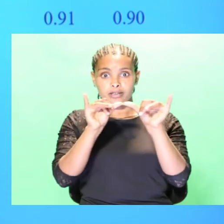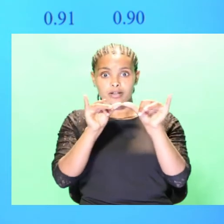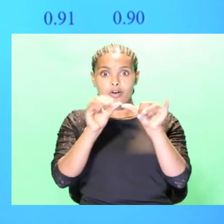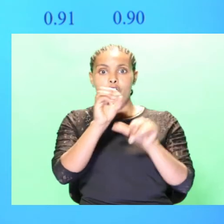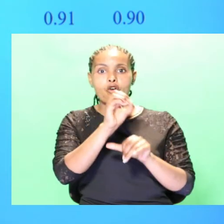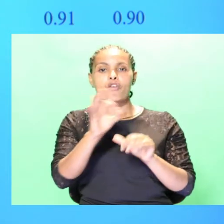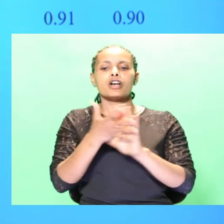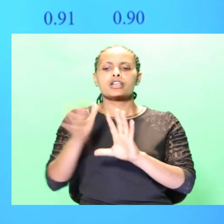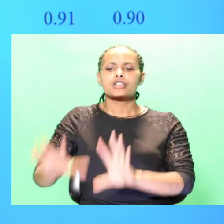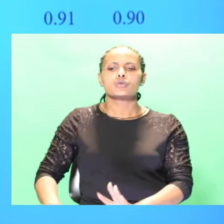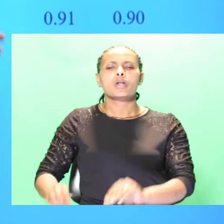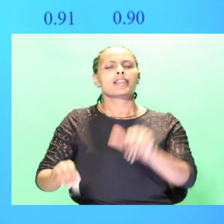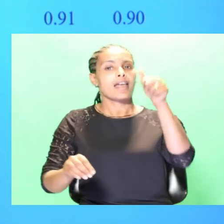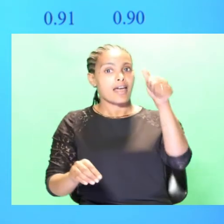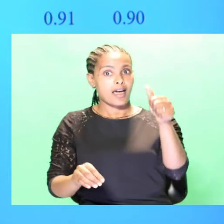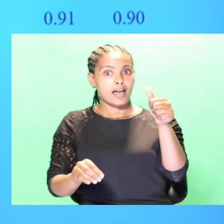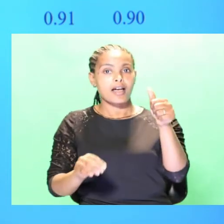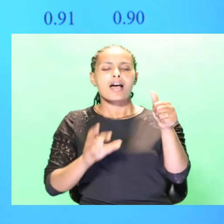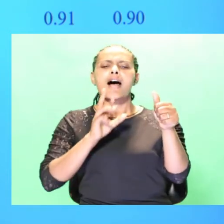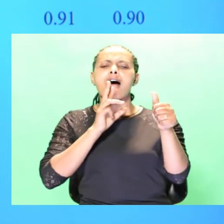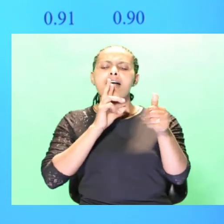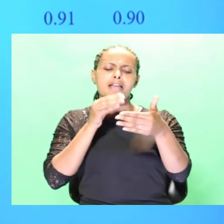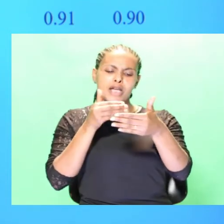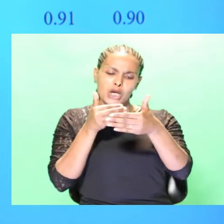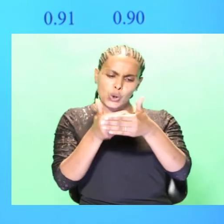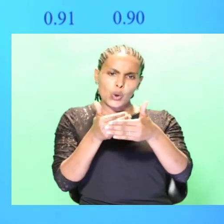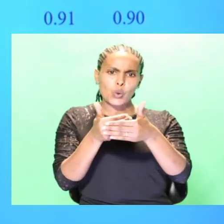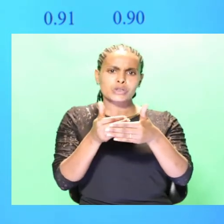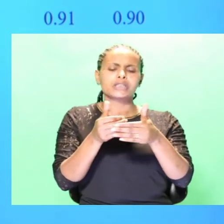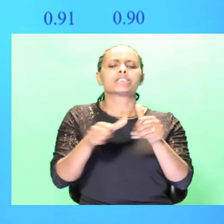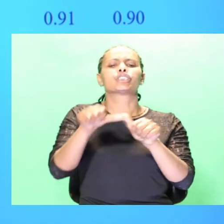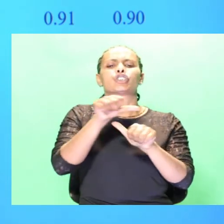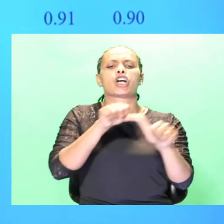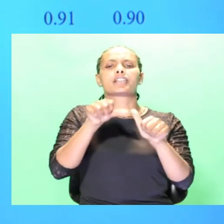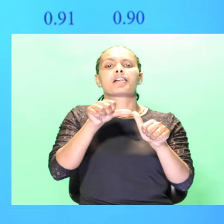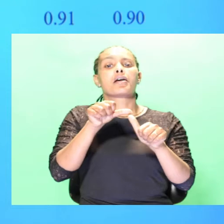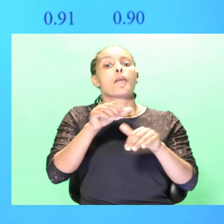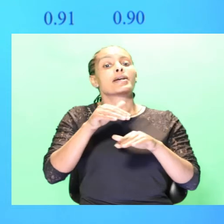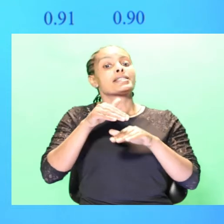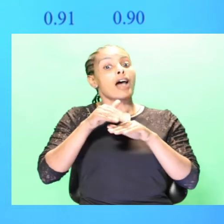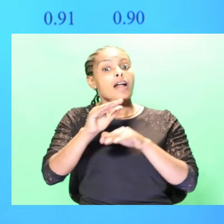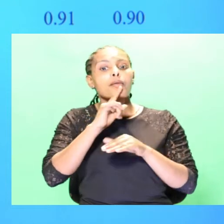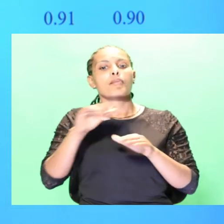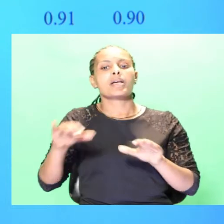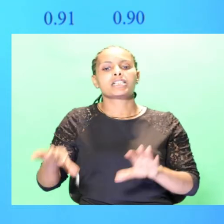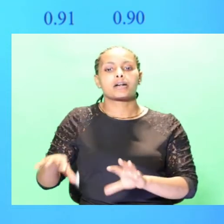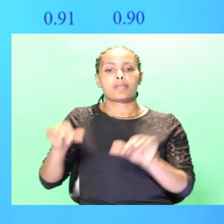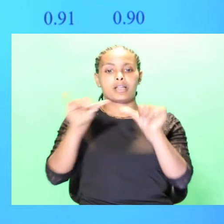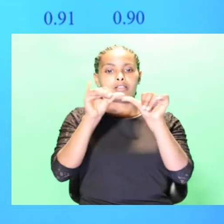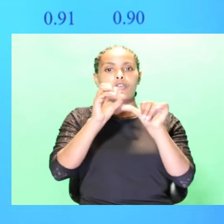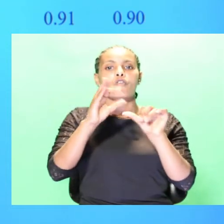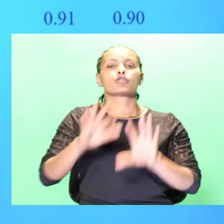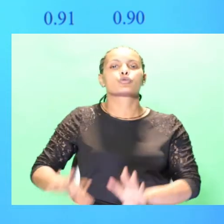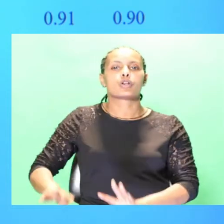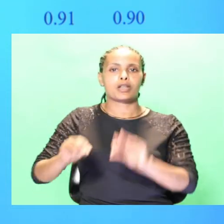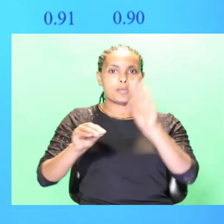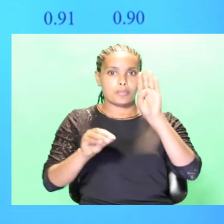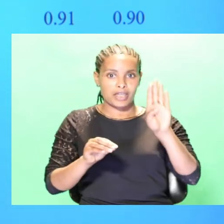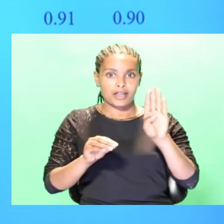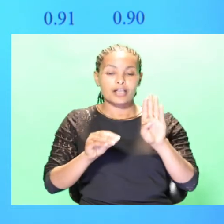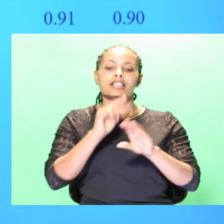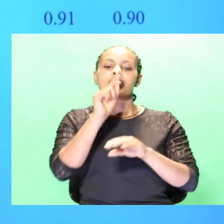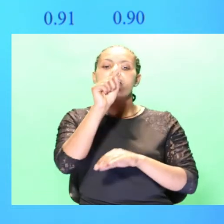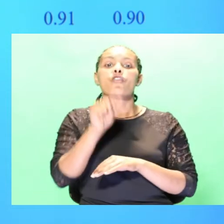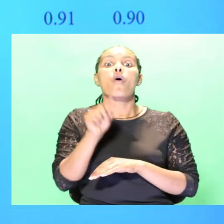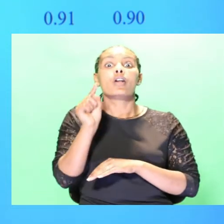Measurements of student A are close to each other than measurements of student B.